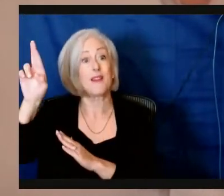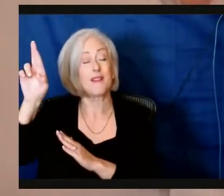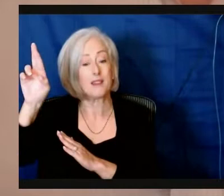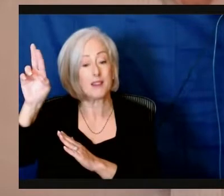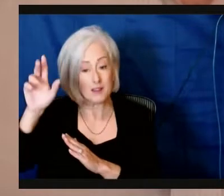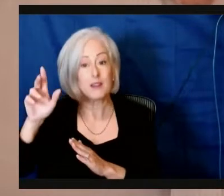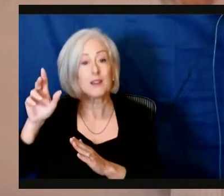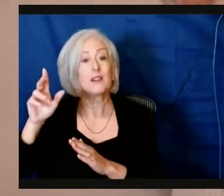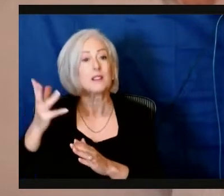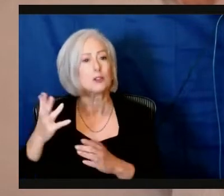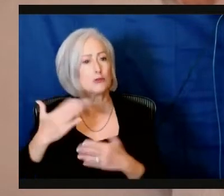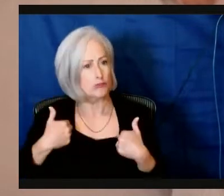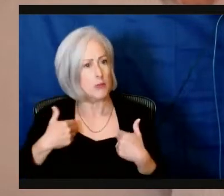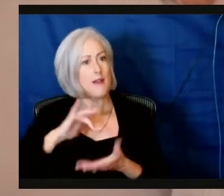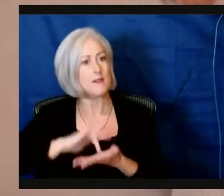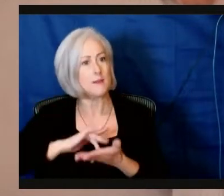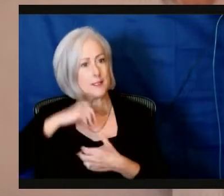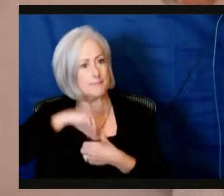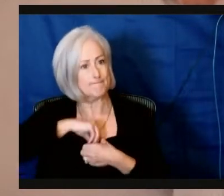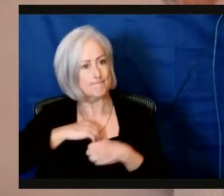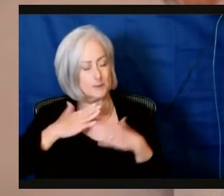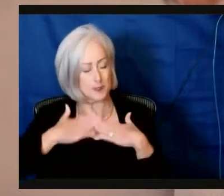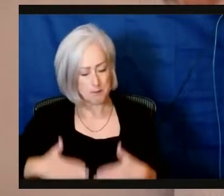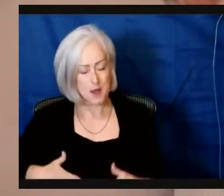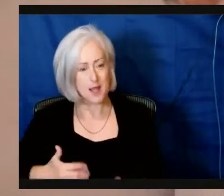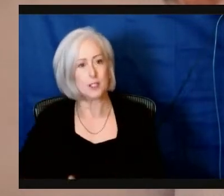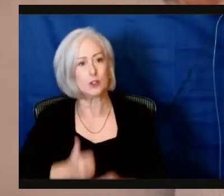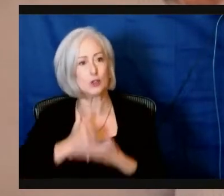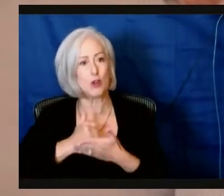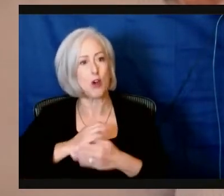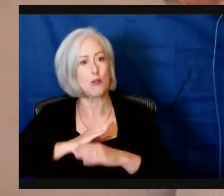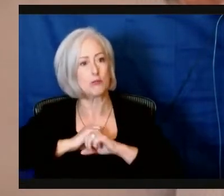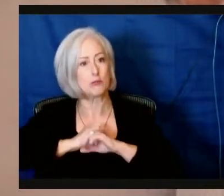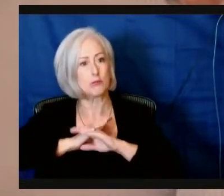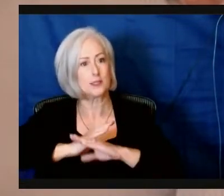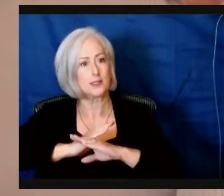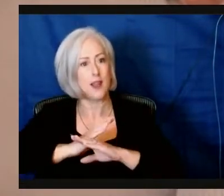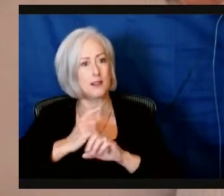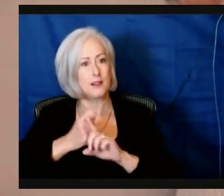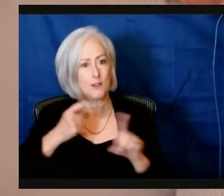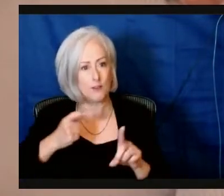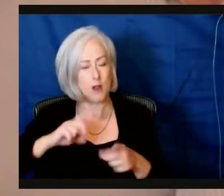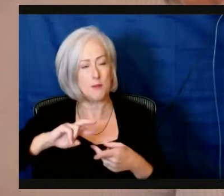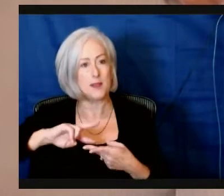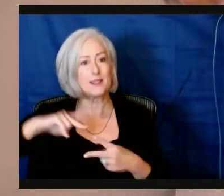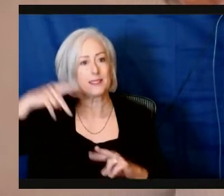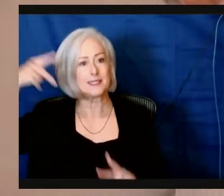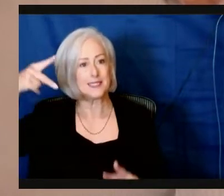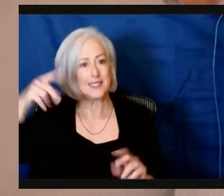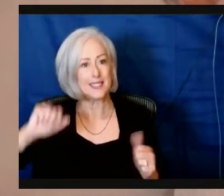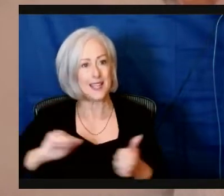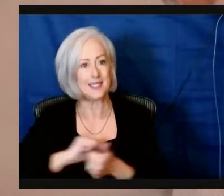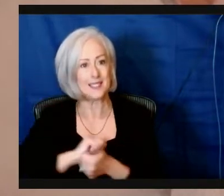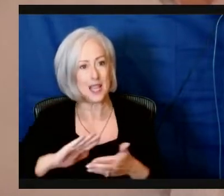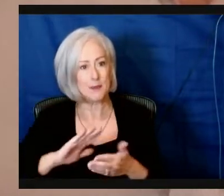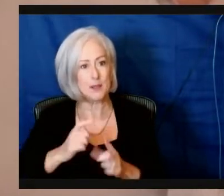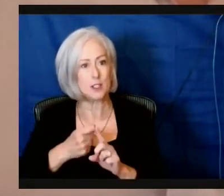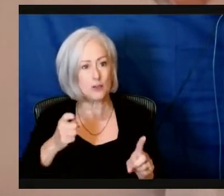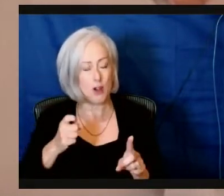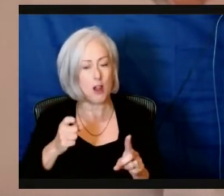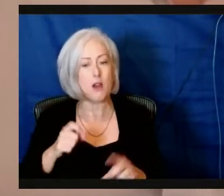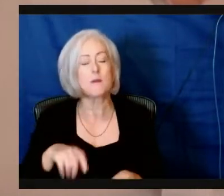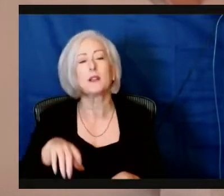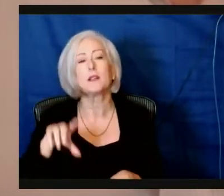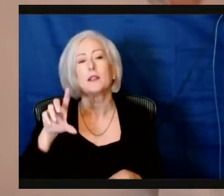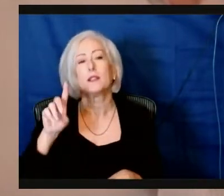obviously, to protect the body from the DNA damaging effects of the ionizing radiation that they'll be